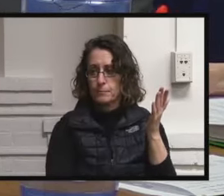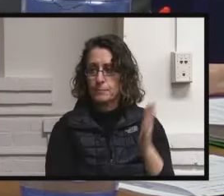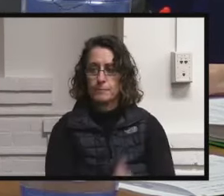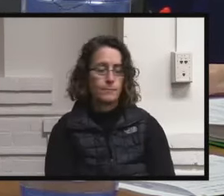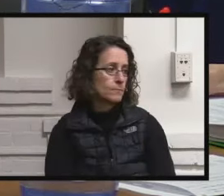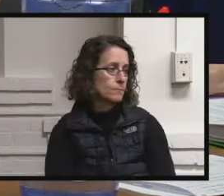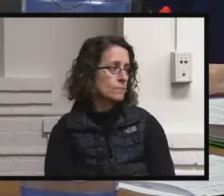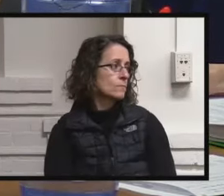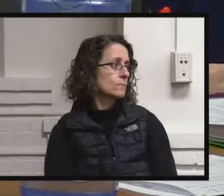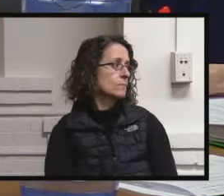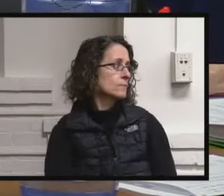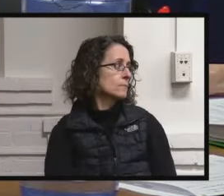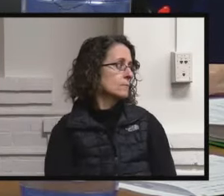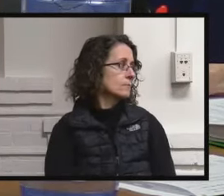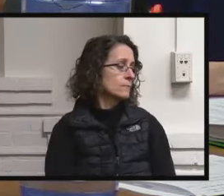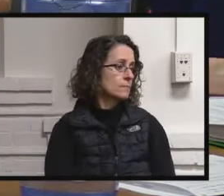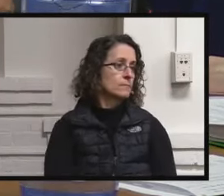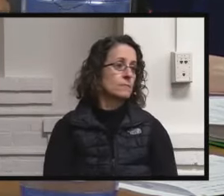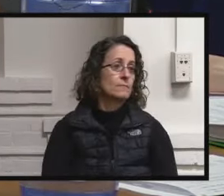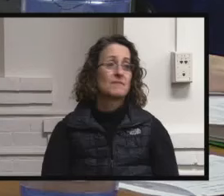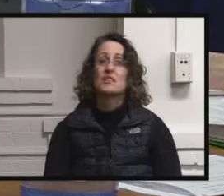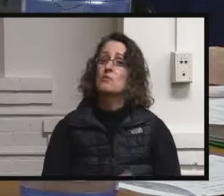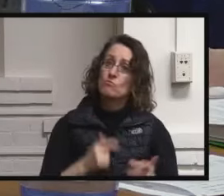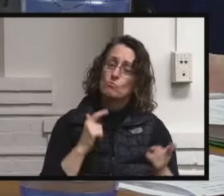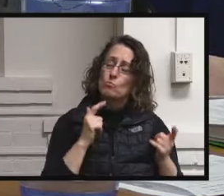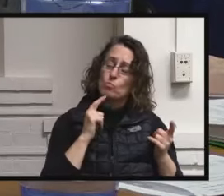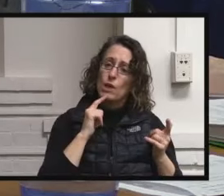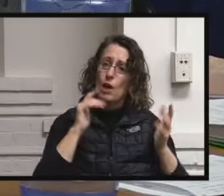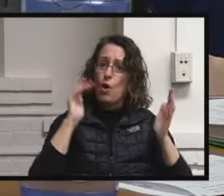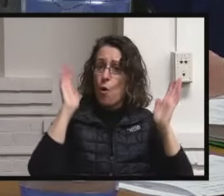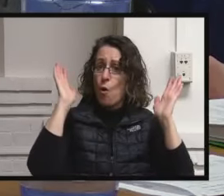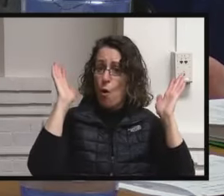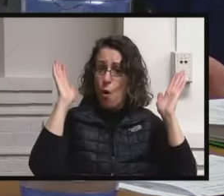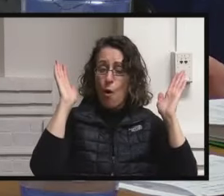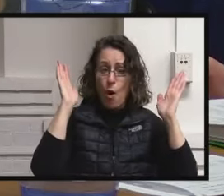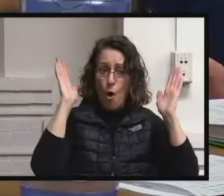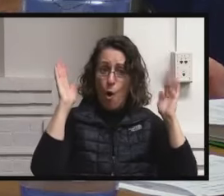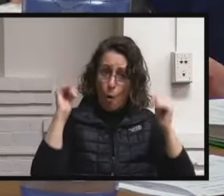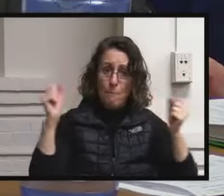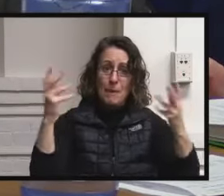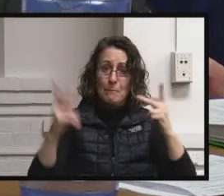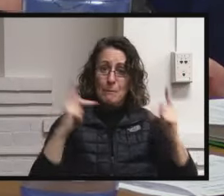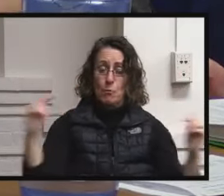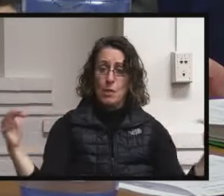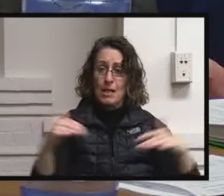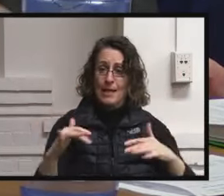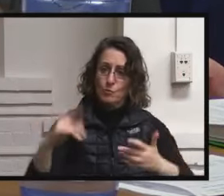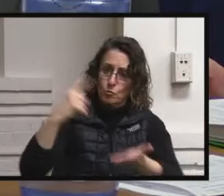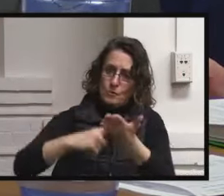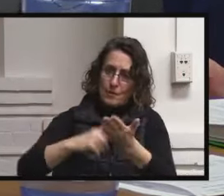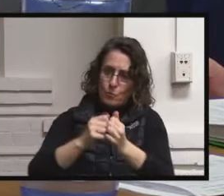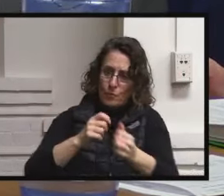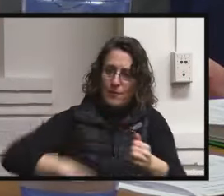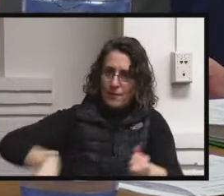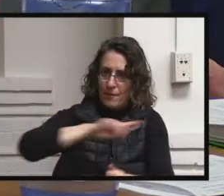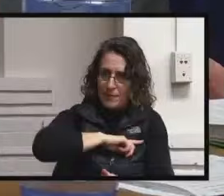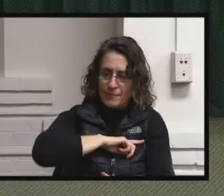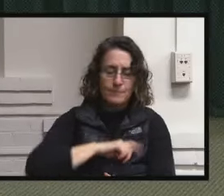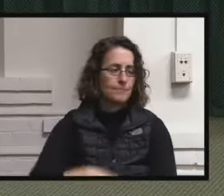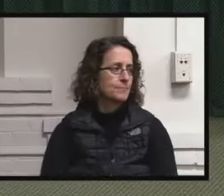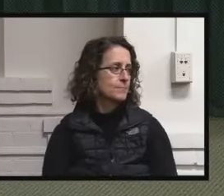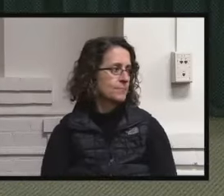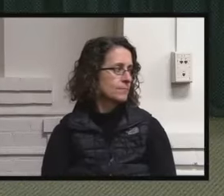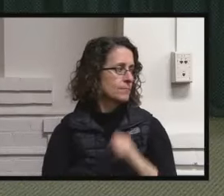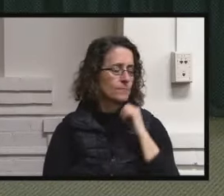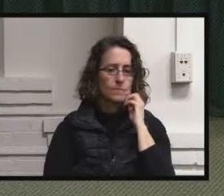And we look forward once again to having everybody participating and joining with us in the discussion of that. Can I just add one more thing?